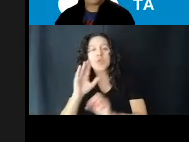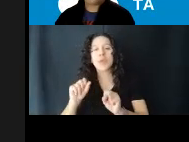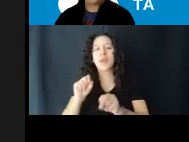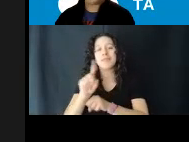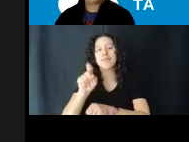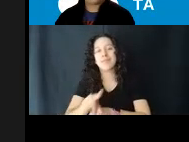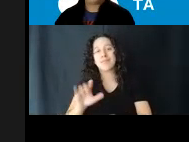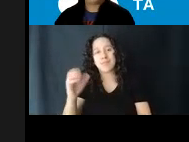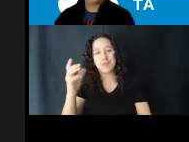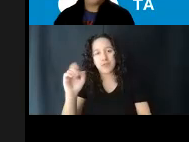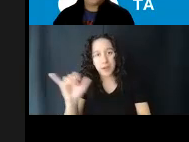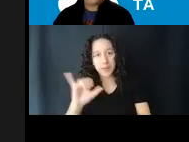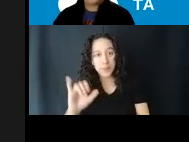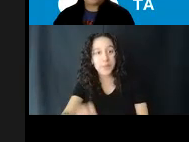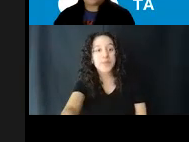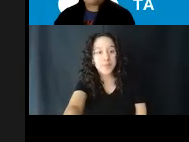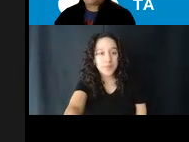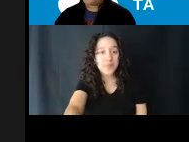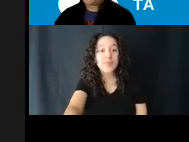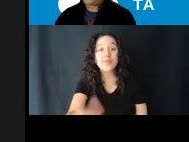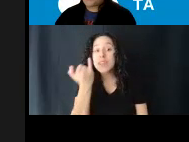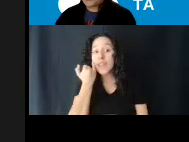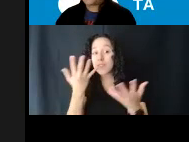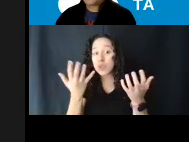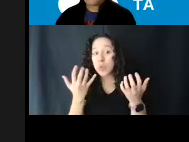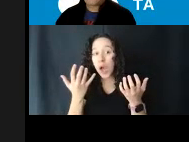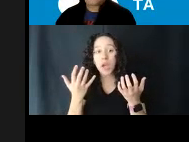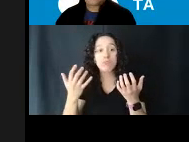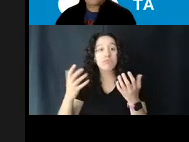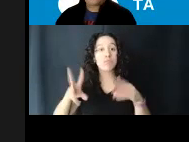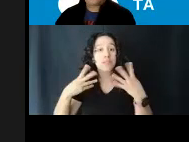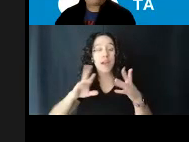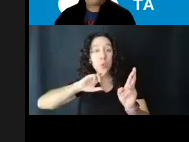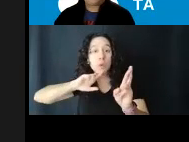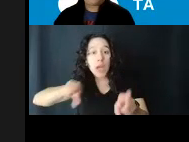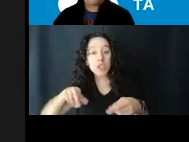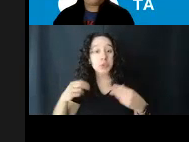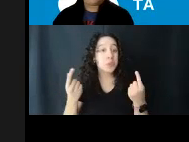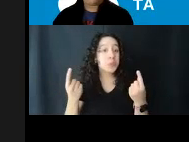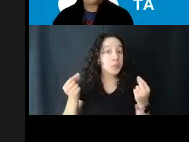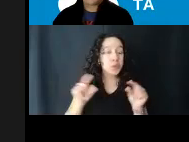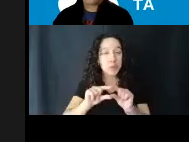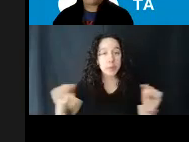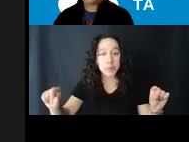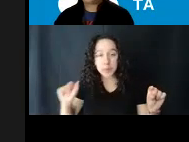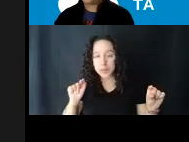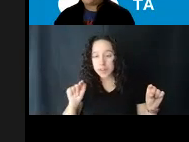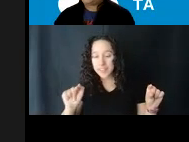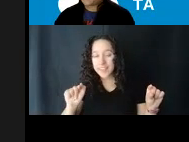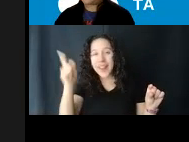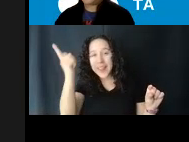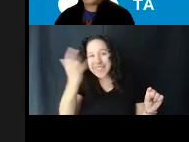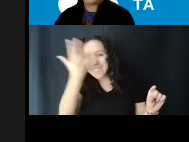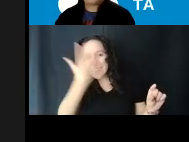use the chat for that as well. Do you want to give a reaction or use the little emoji icons?